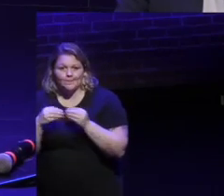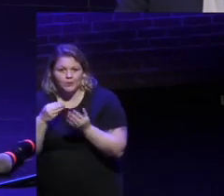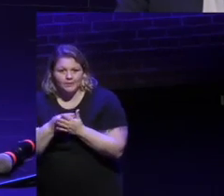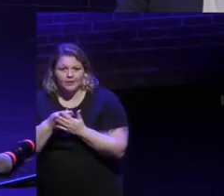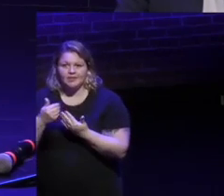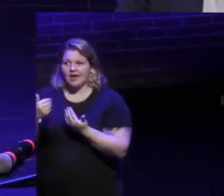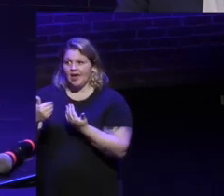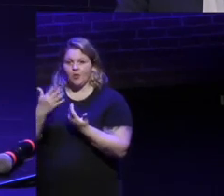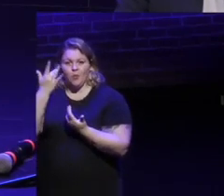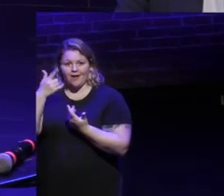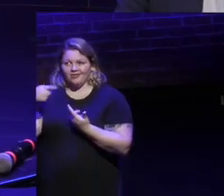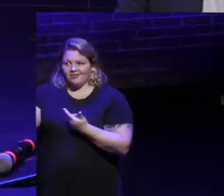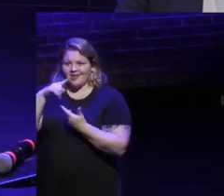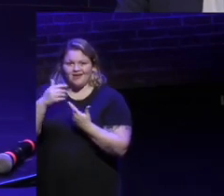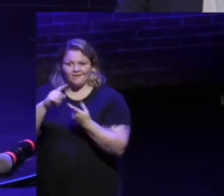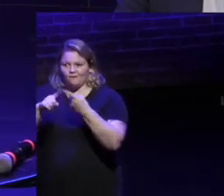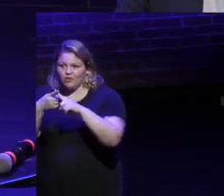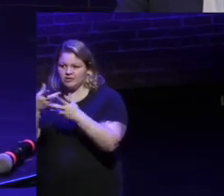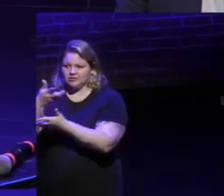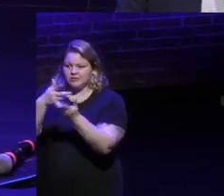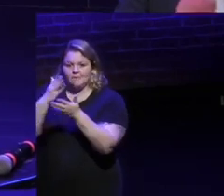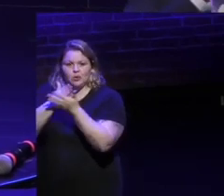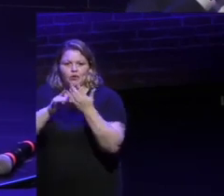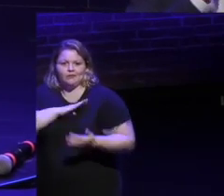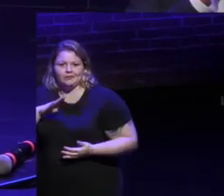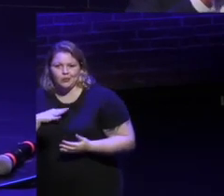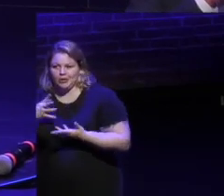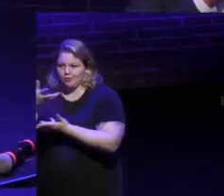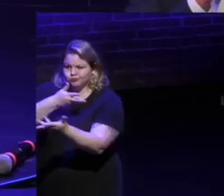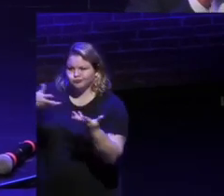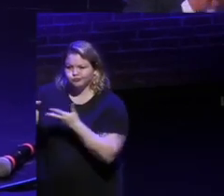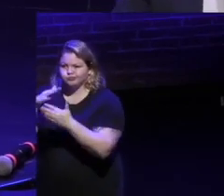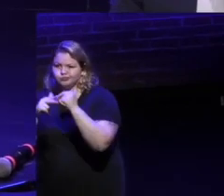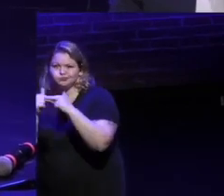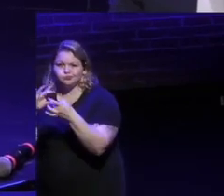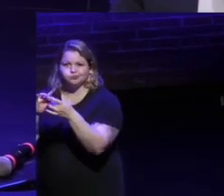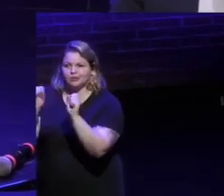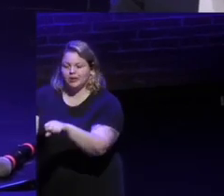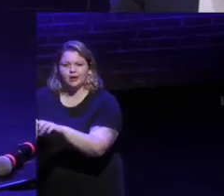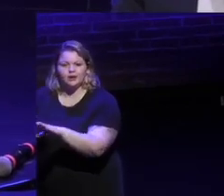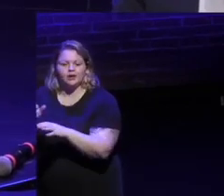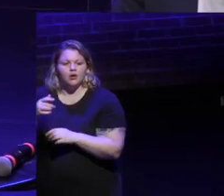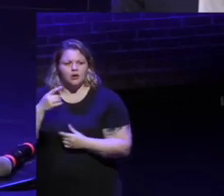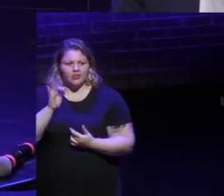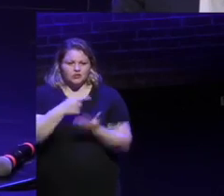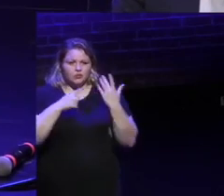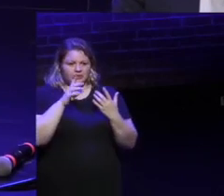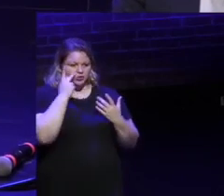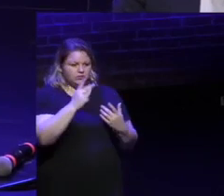are their friends or, you know, those kinds of networks and connections that they have. So how do we create partnerships with